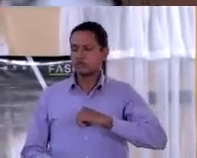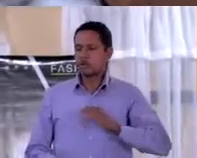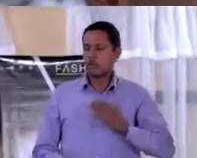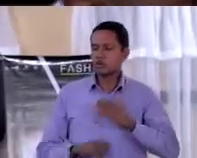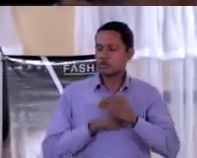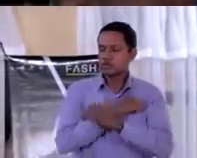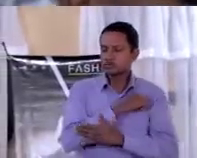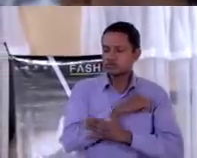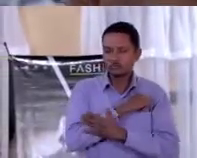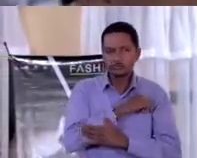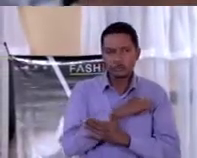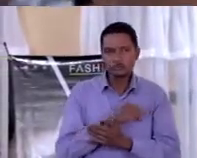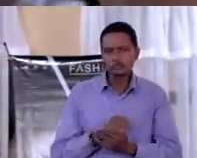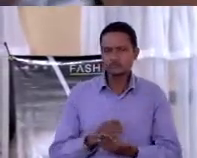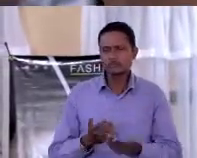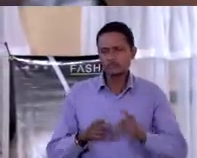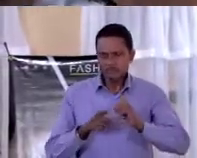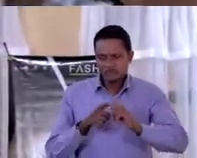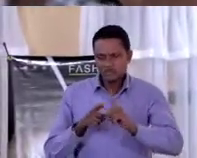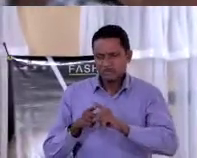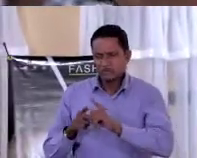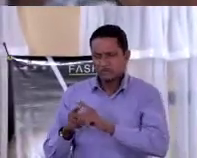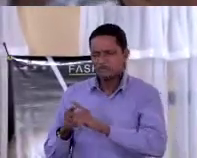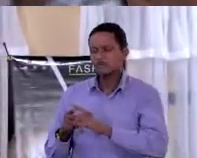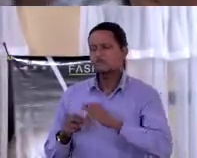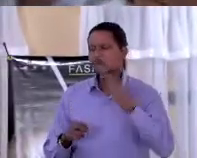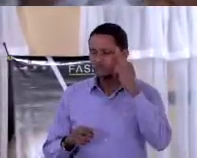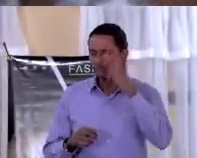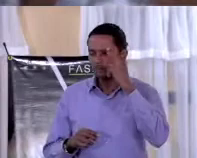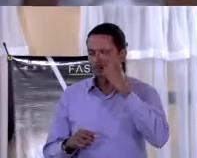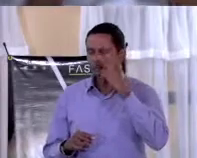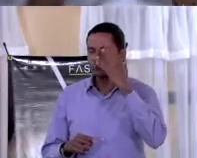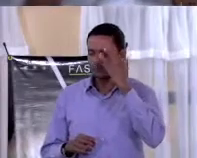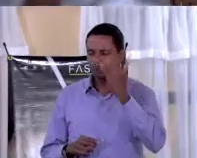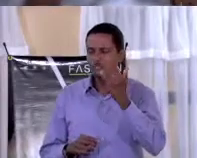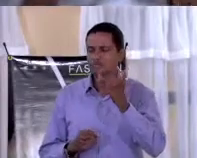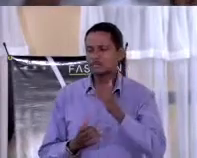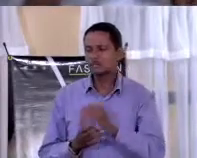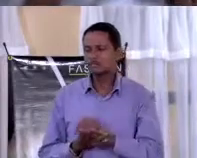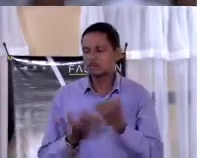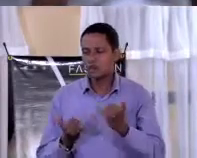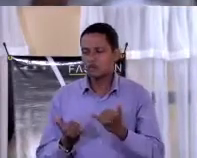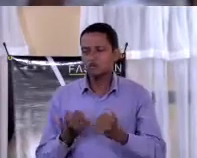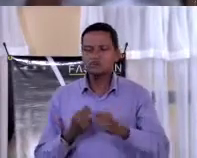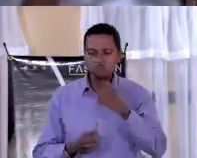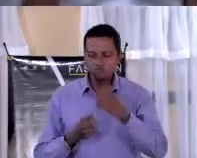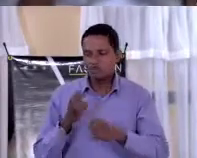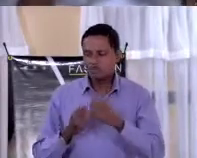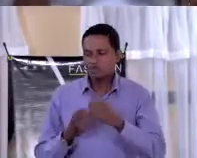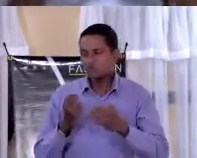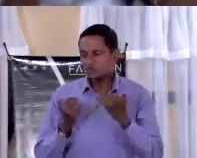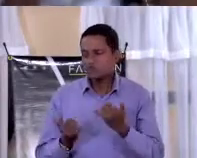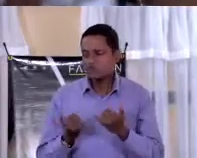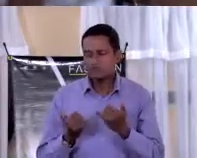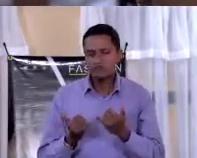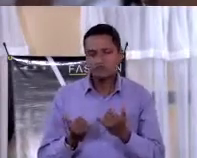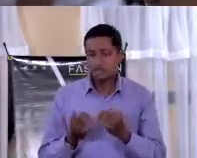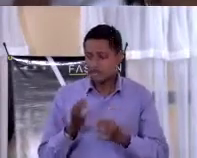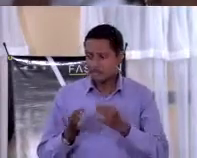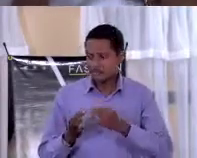may be different things, different contributing factors that lend to that being to the extent to which it is a problem.